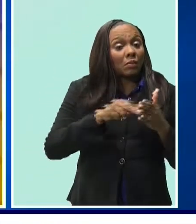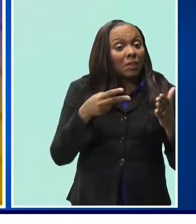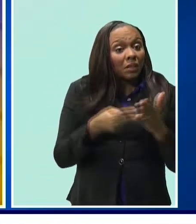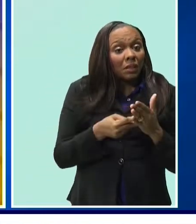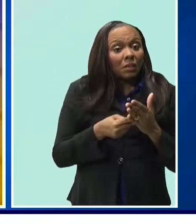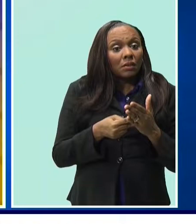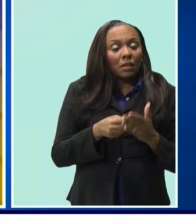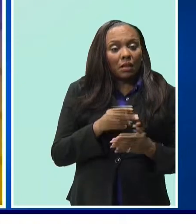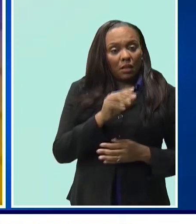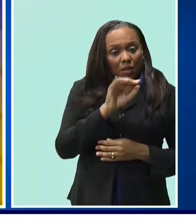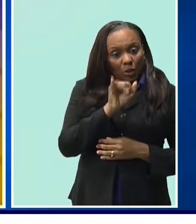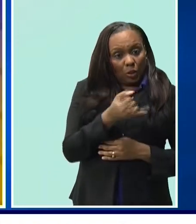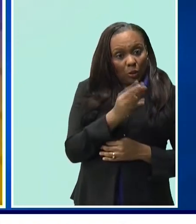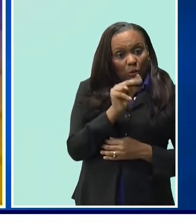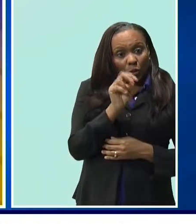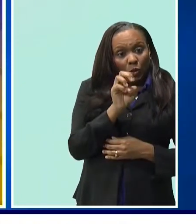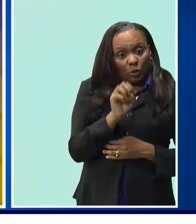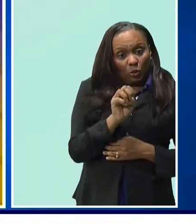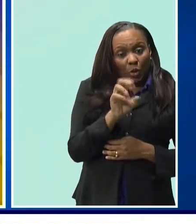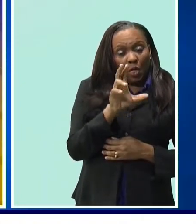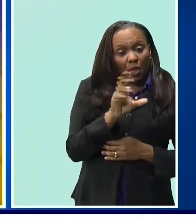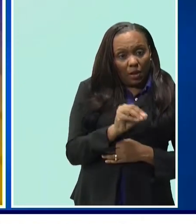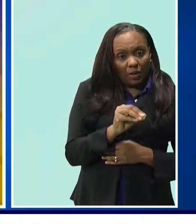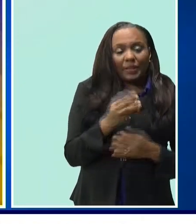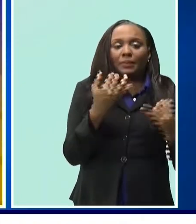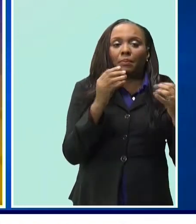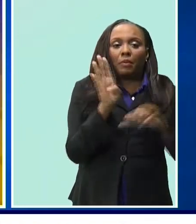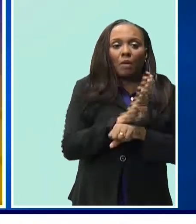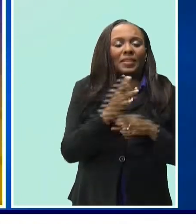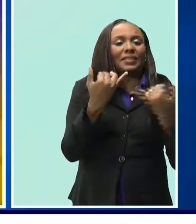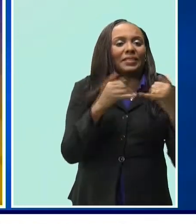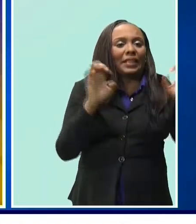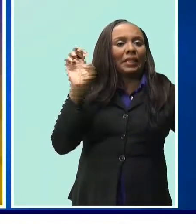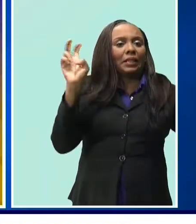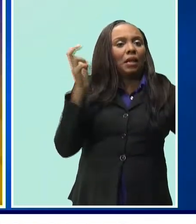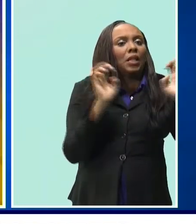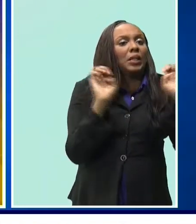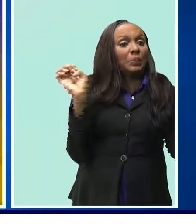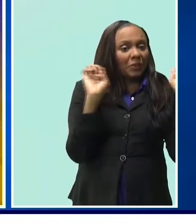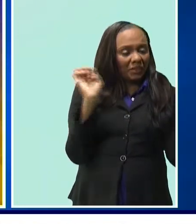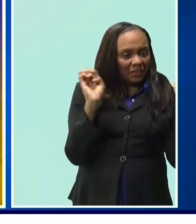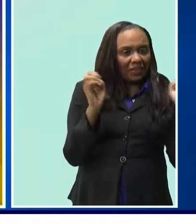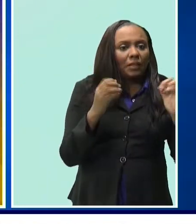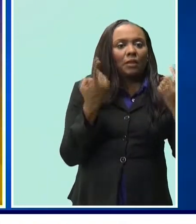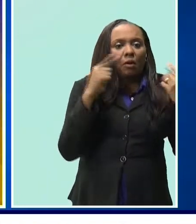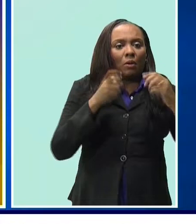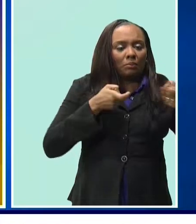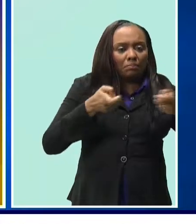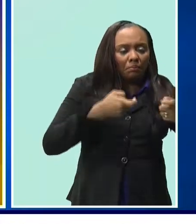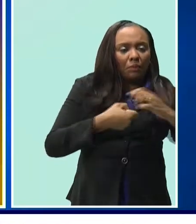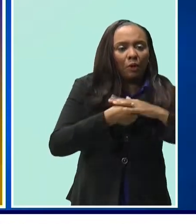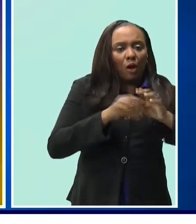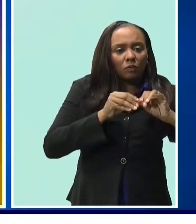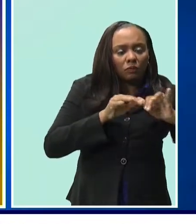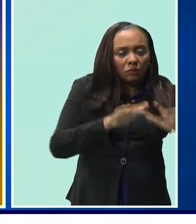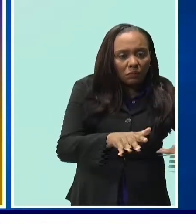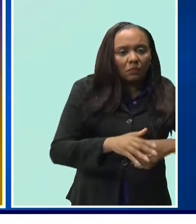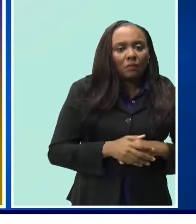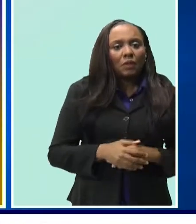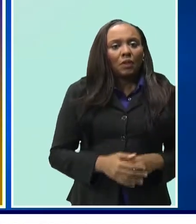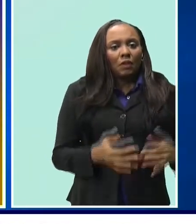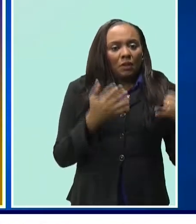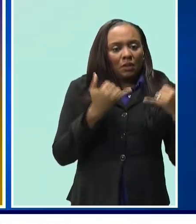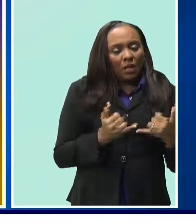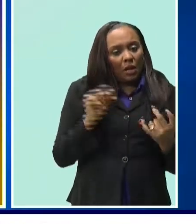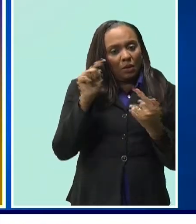the 30th of June, we consider that Barbados is in a state of emergency to deal with COVID. And between now and the 30th